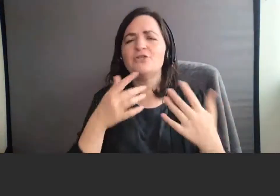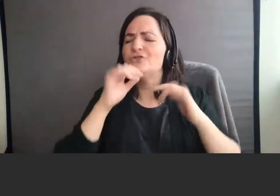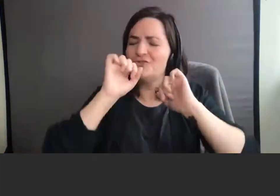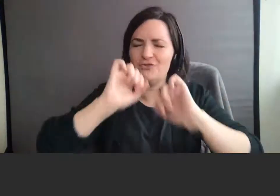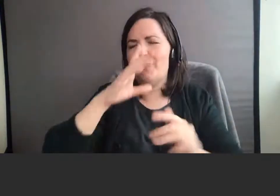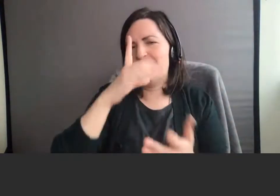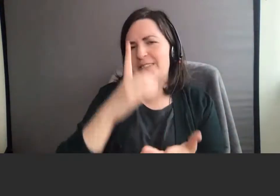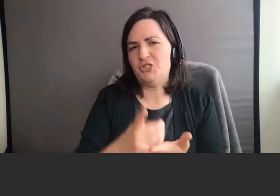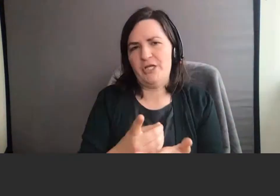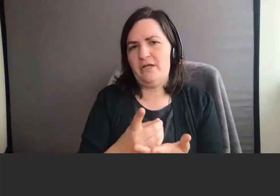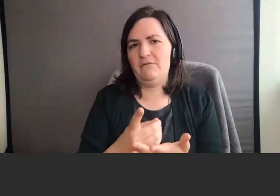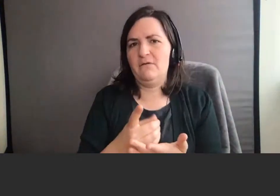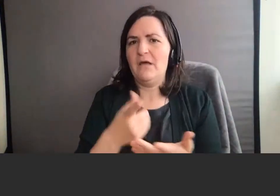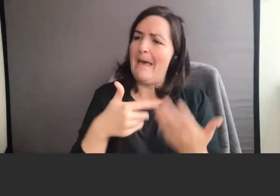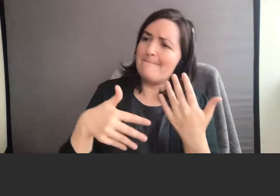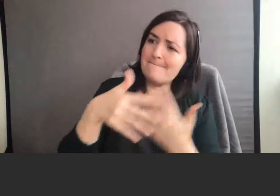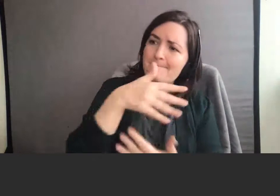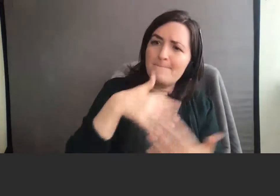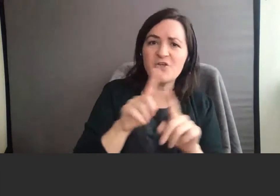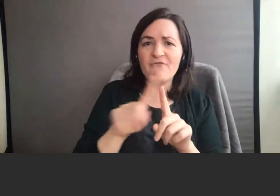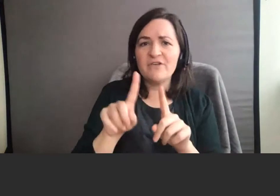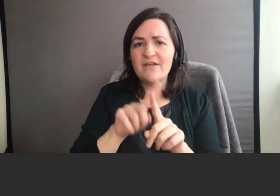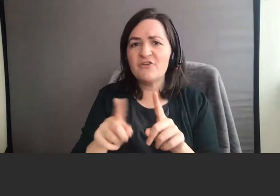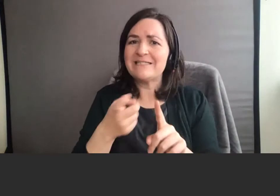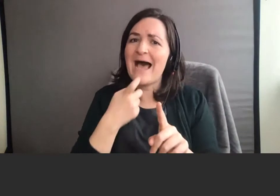or you could use a mixture of those.